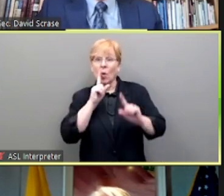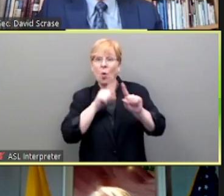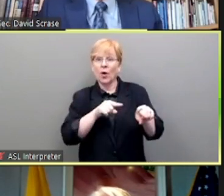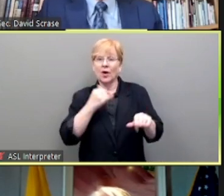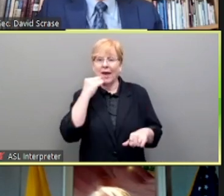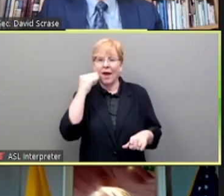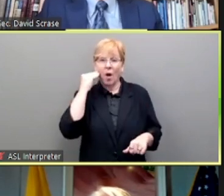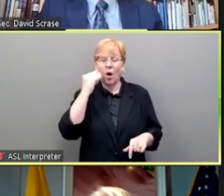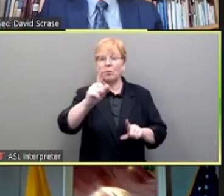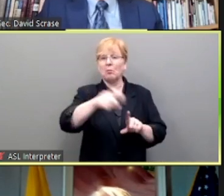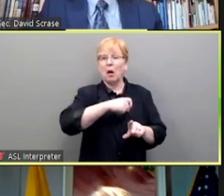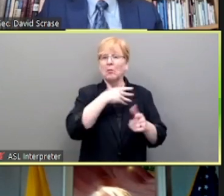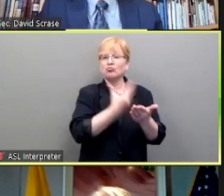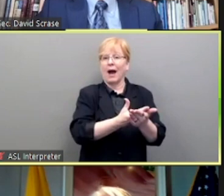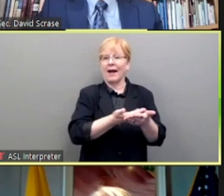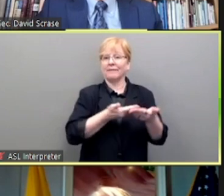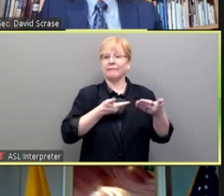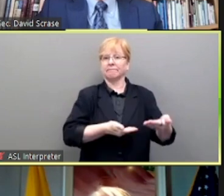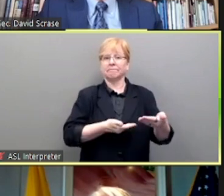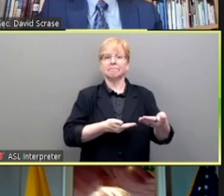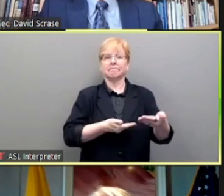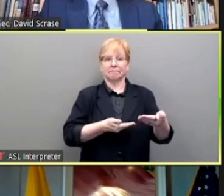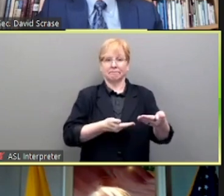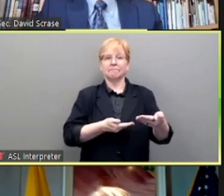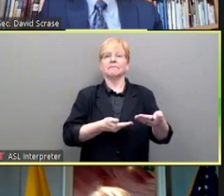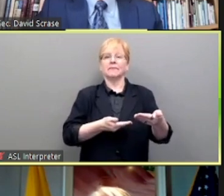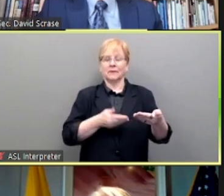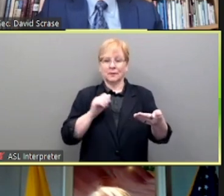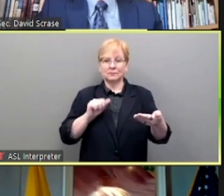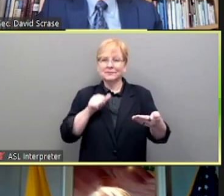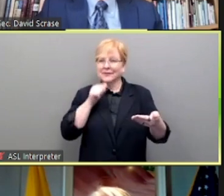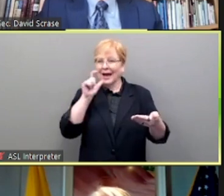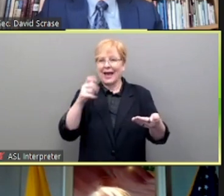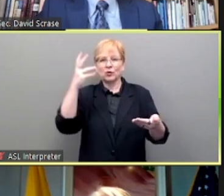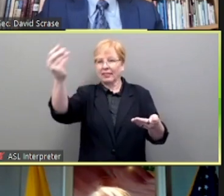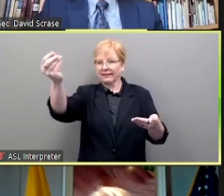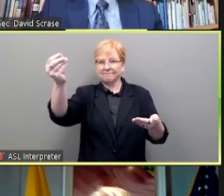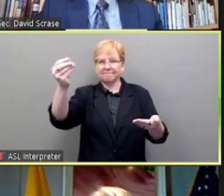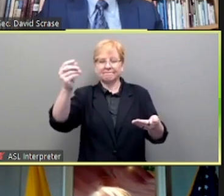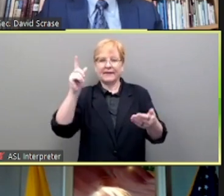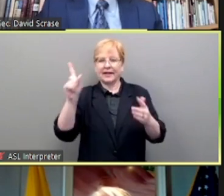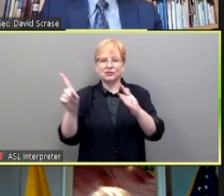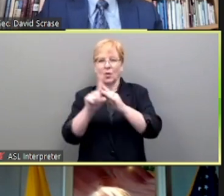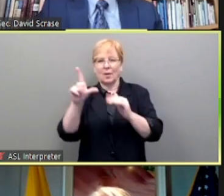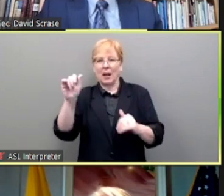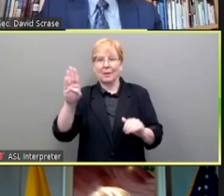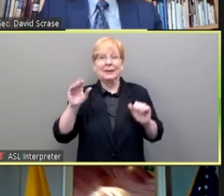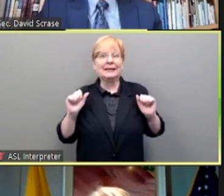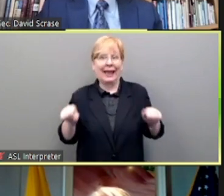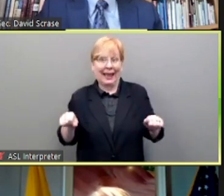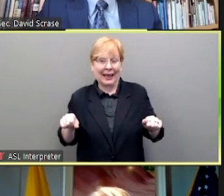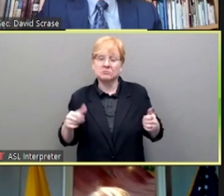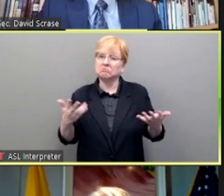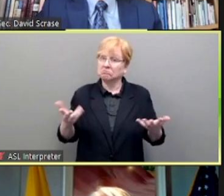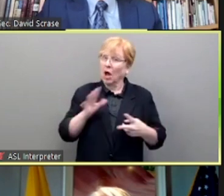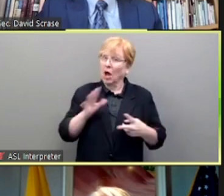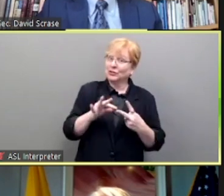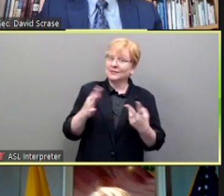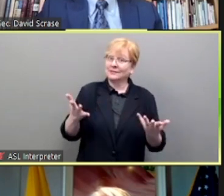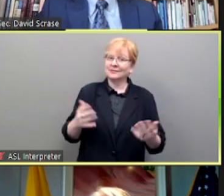surveillance testing, you can get that test at home and not have to go out to a lab. We're on the home stretch now. The next